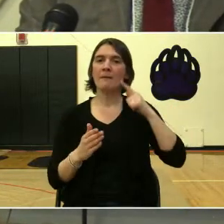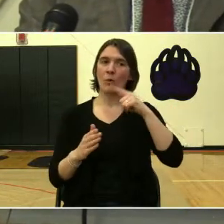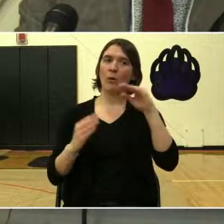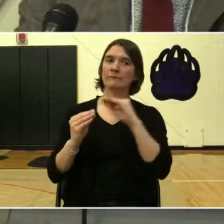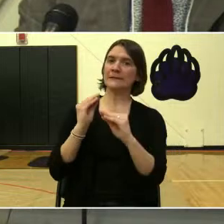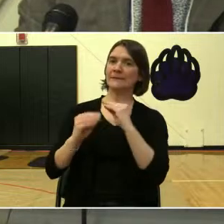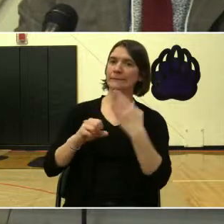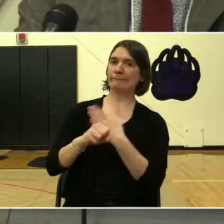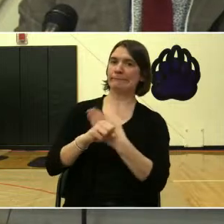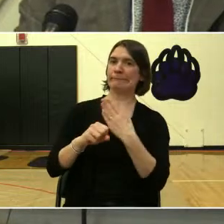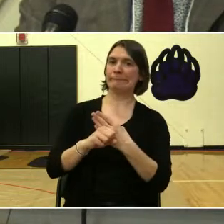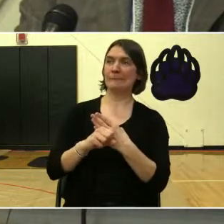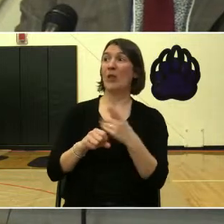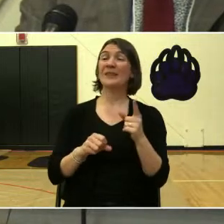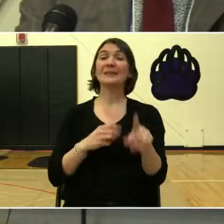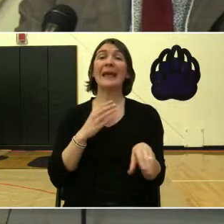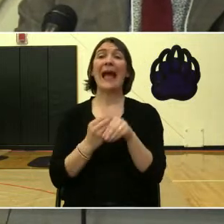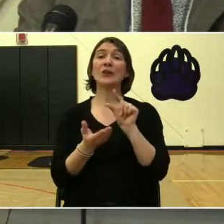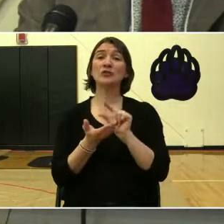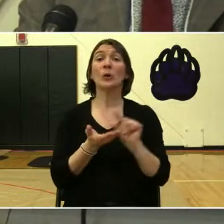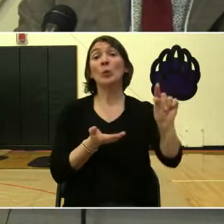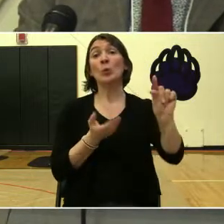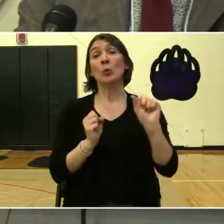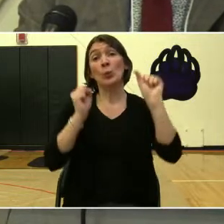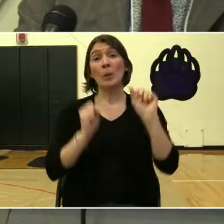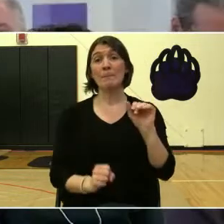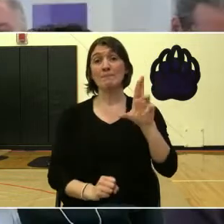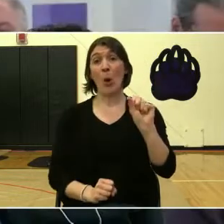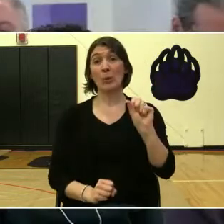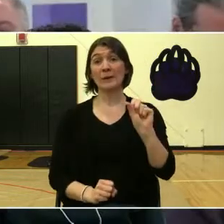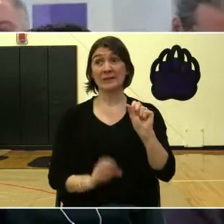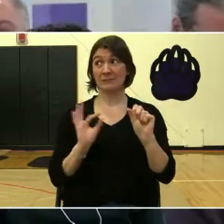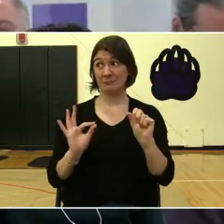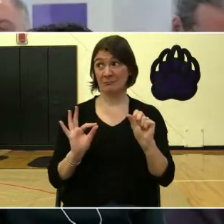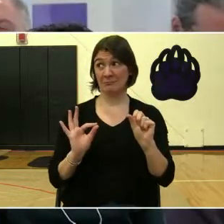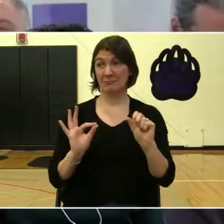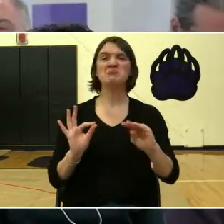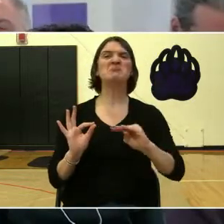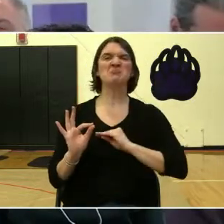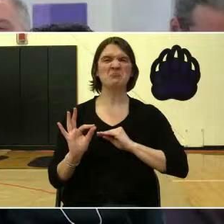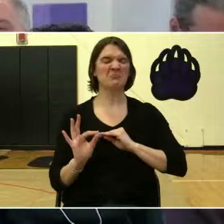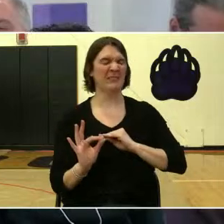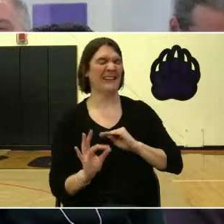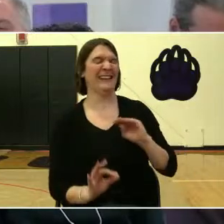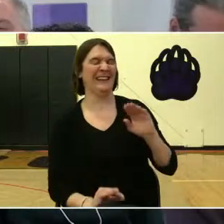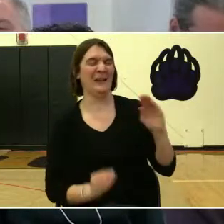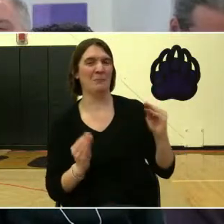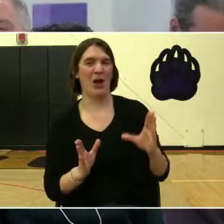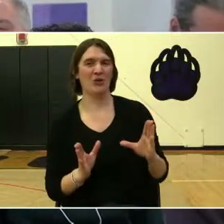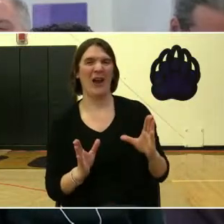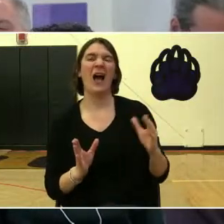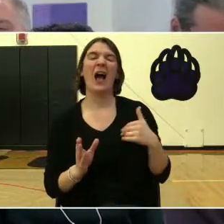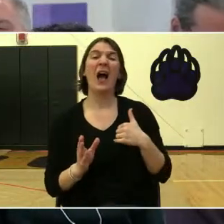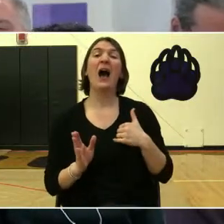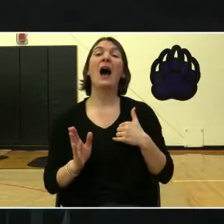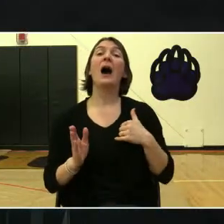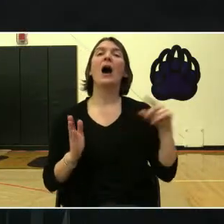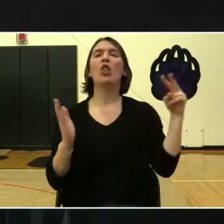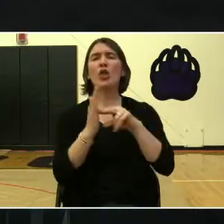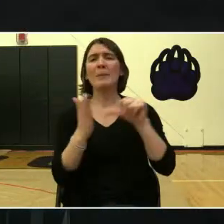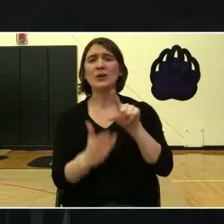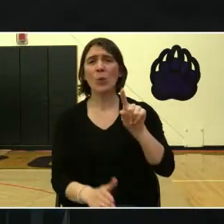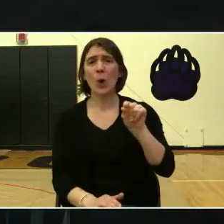this is a a little extra push certainly yeah that that's I'm also going to I'm also going to refer please to pages